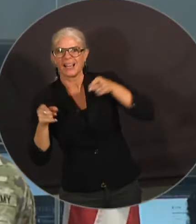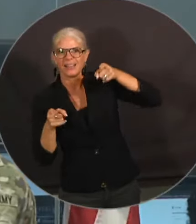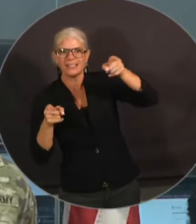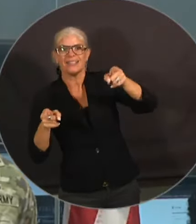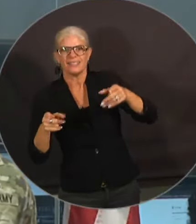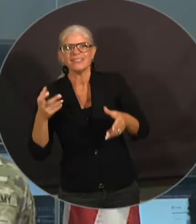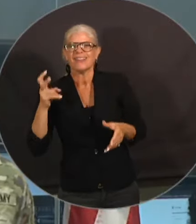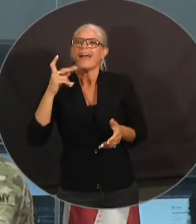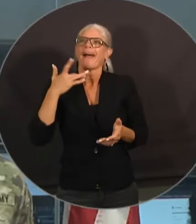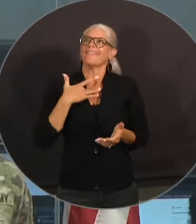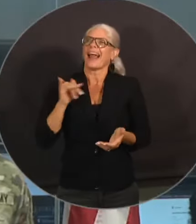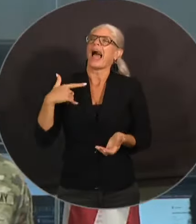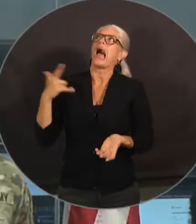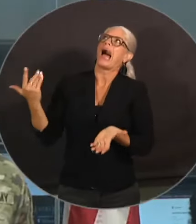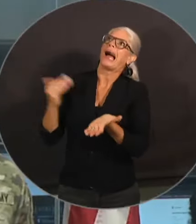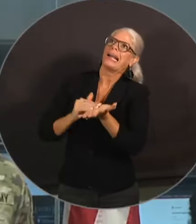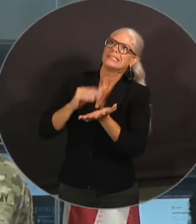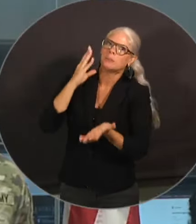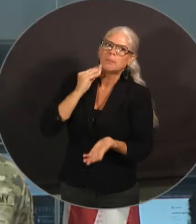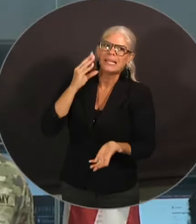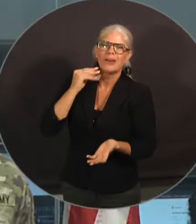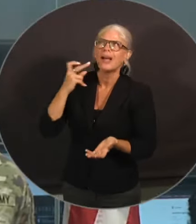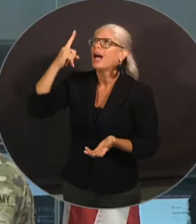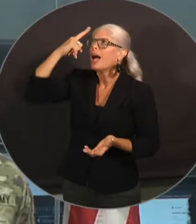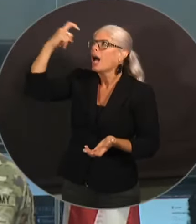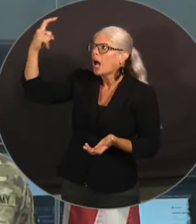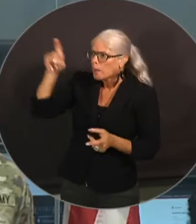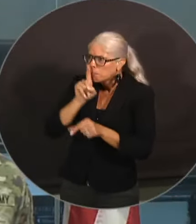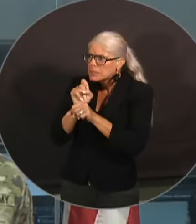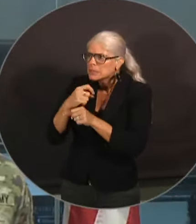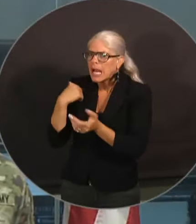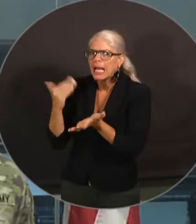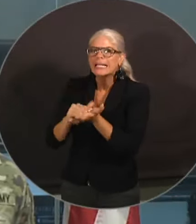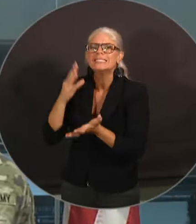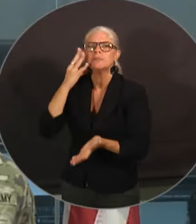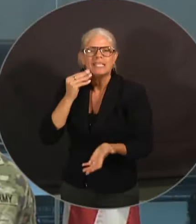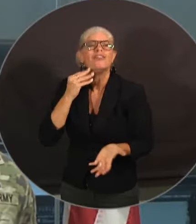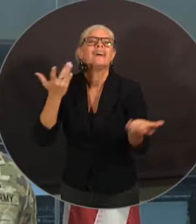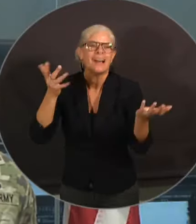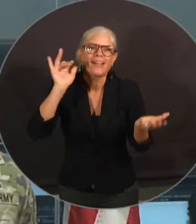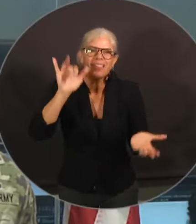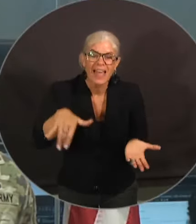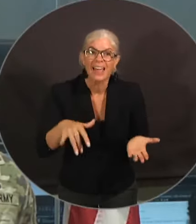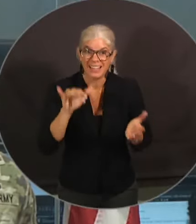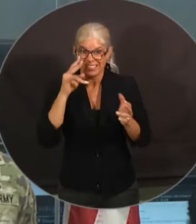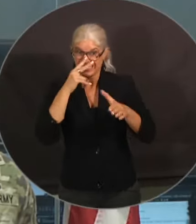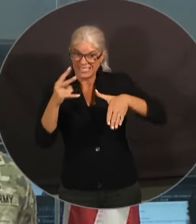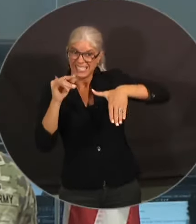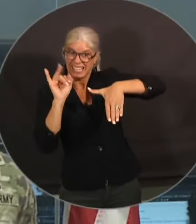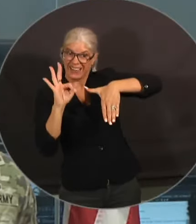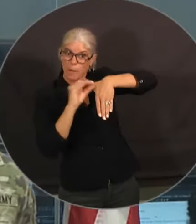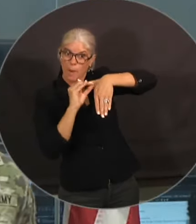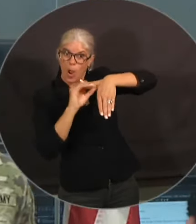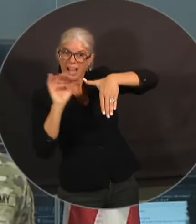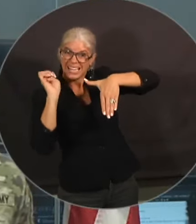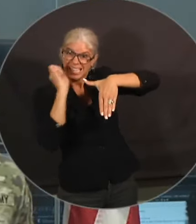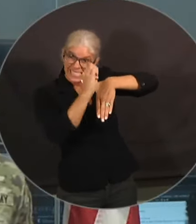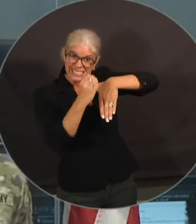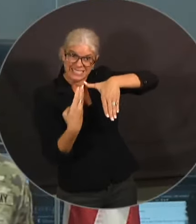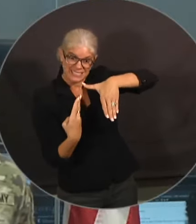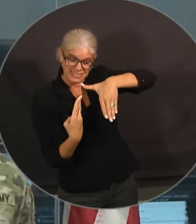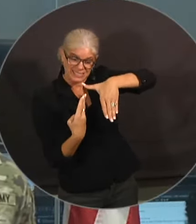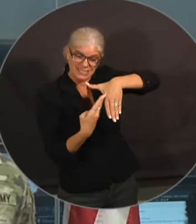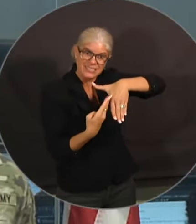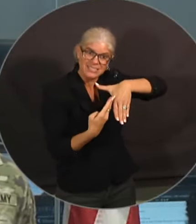again, right? I mean, we had Idalia, we had Debbie, very similar tracks. If this does nudge east, you're going to have a storm that, maybe